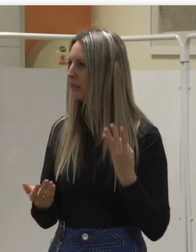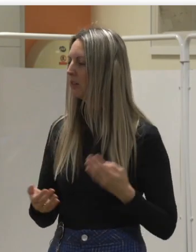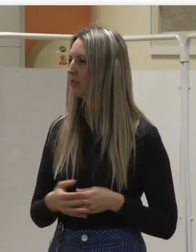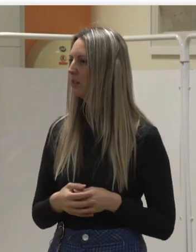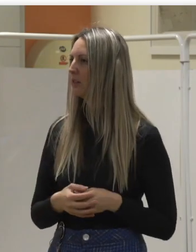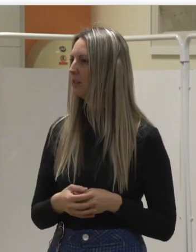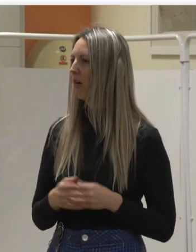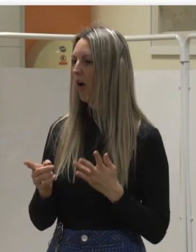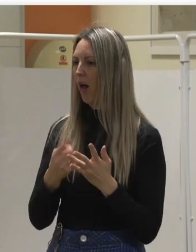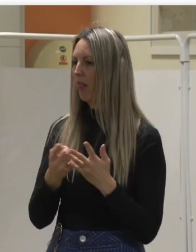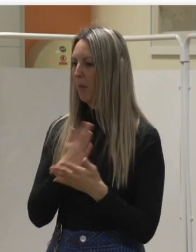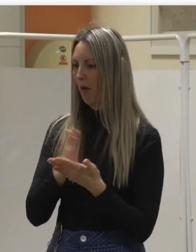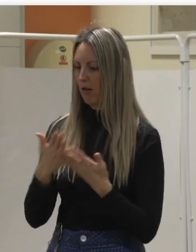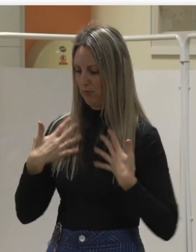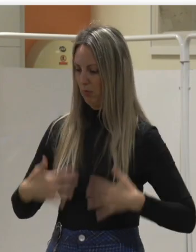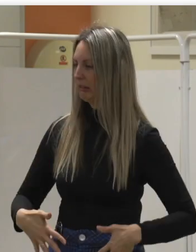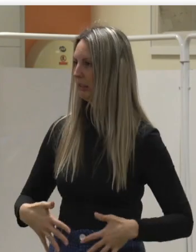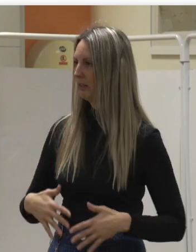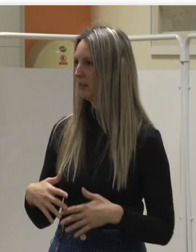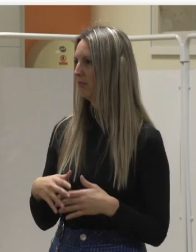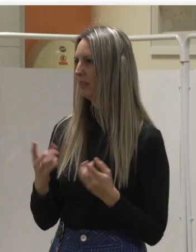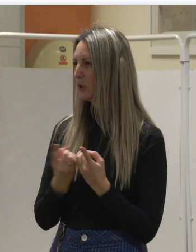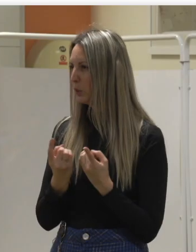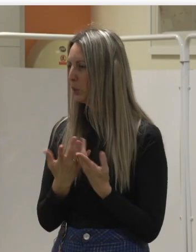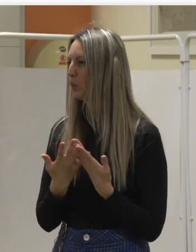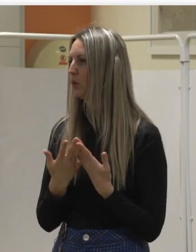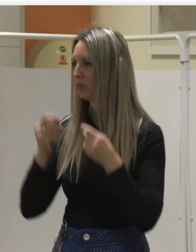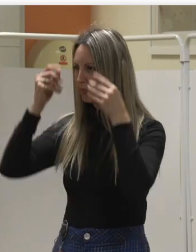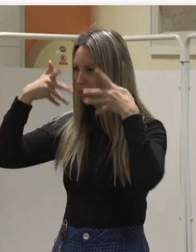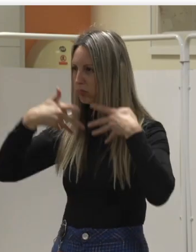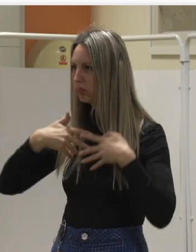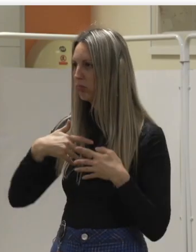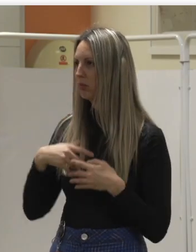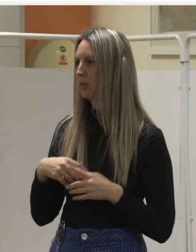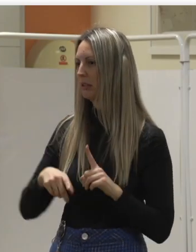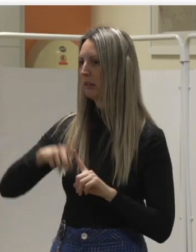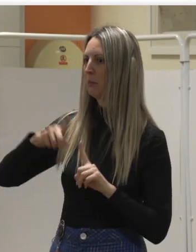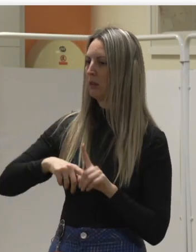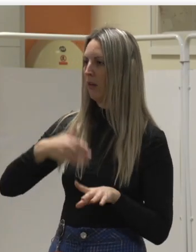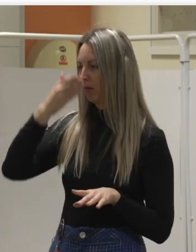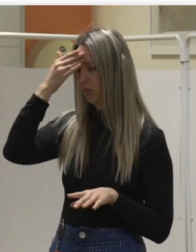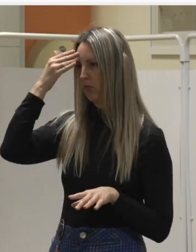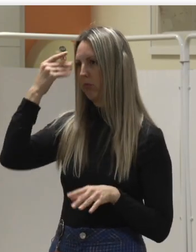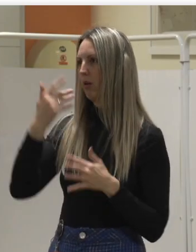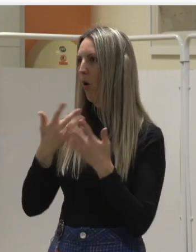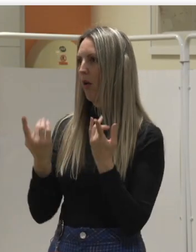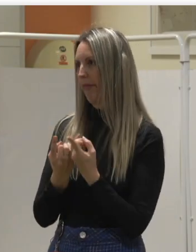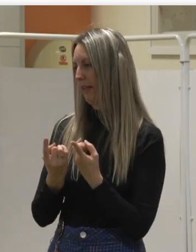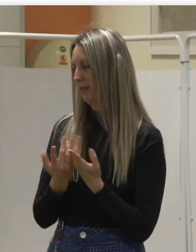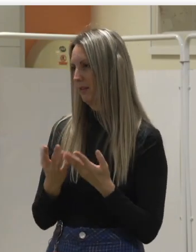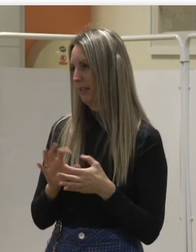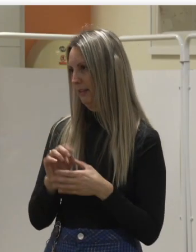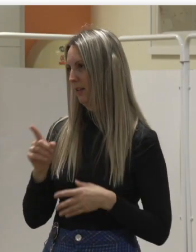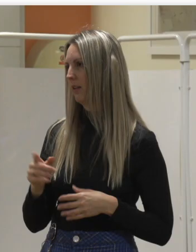systemic symptoms, and sweating, fever. All those symptoms may be seen in some people. But we may not see all